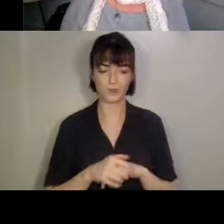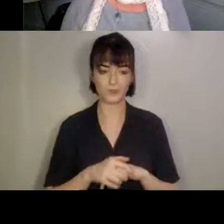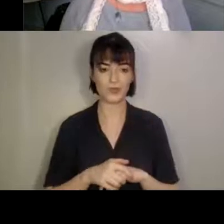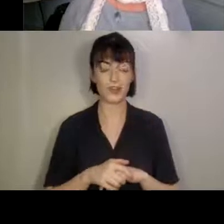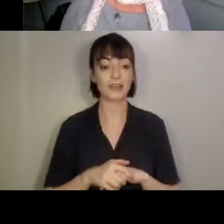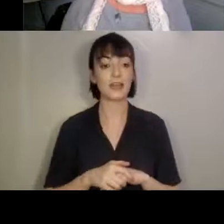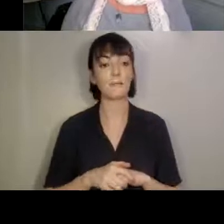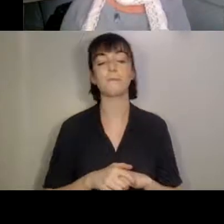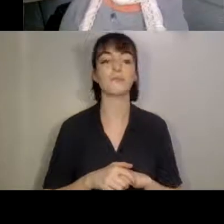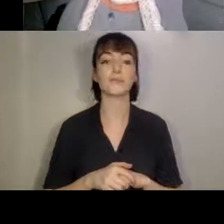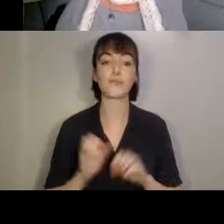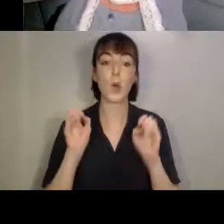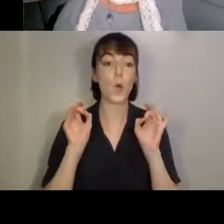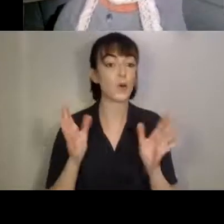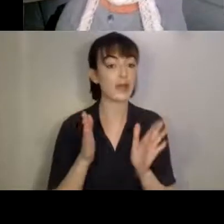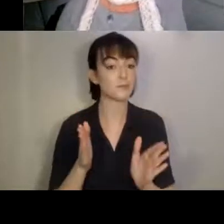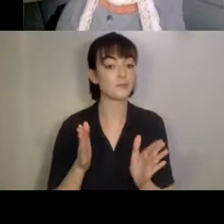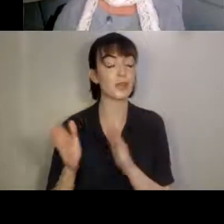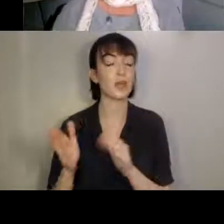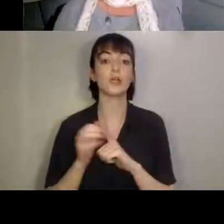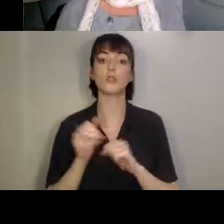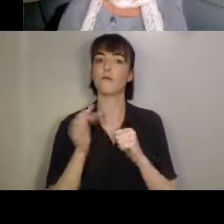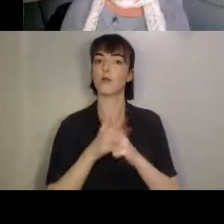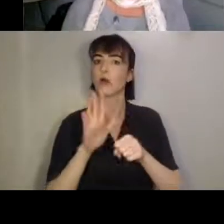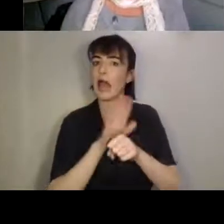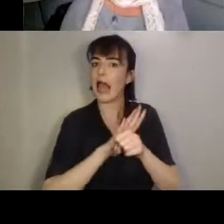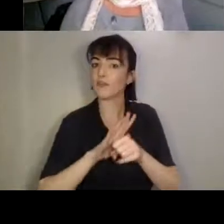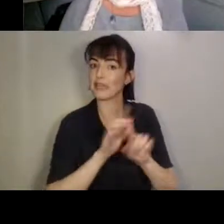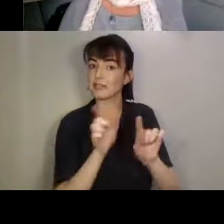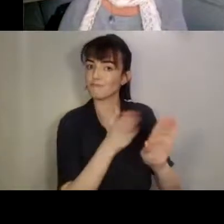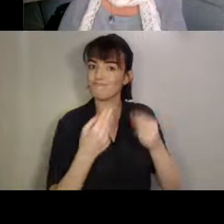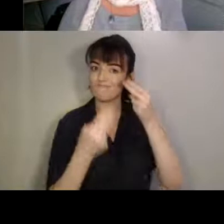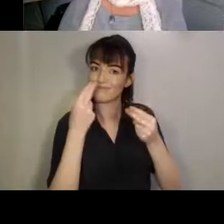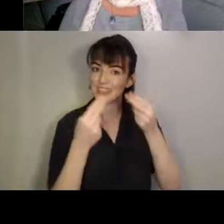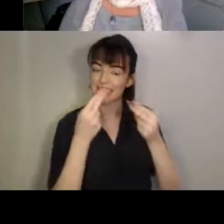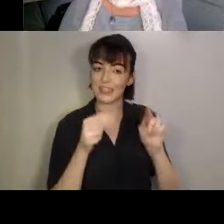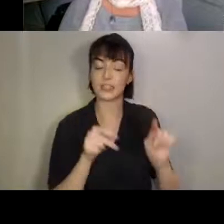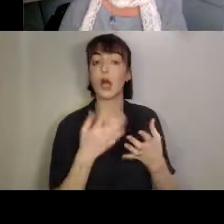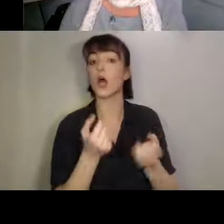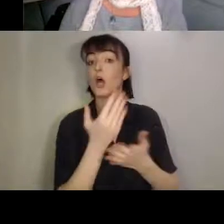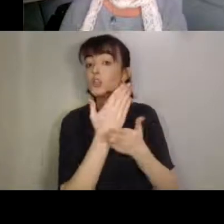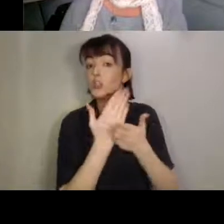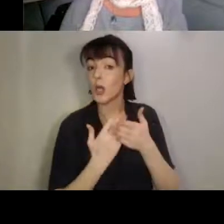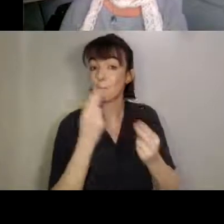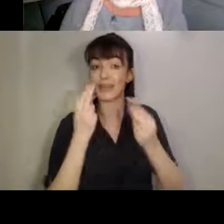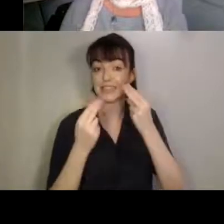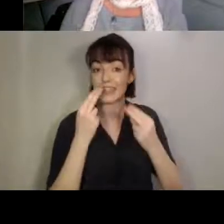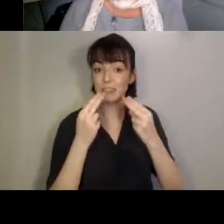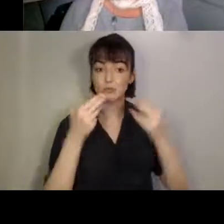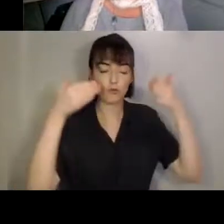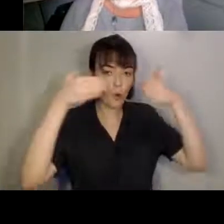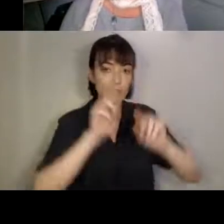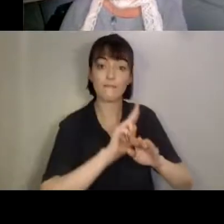Okay. And in terms of the areas the available assessments look at, we have got some assessments looking at vocabulary,